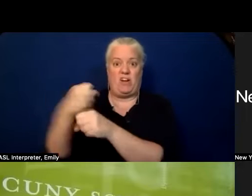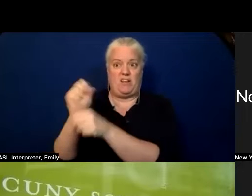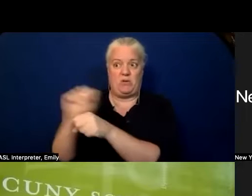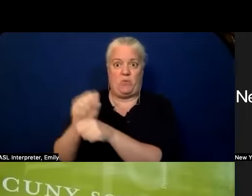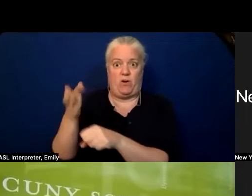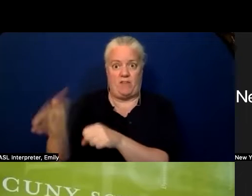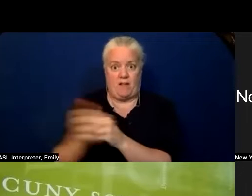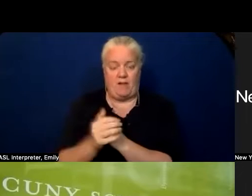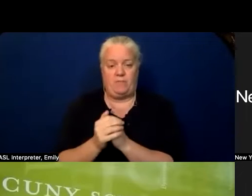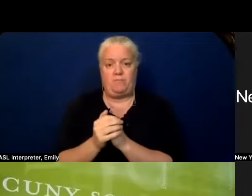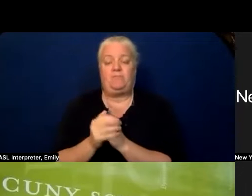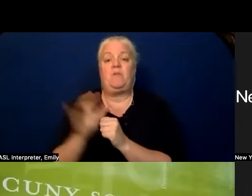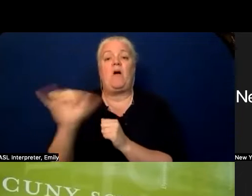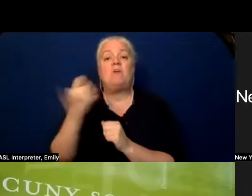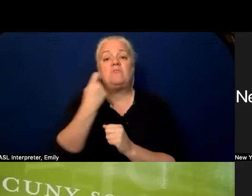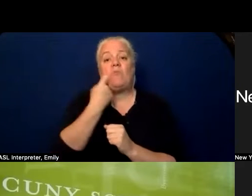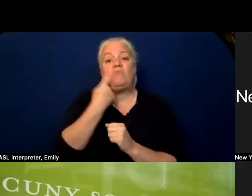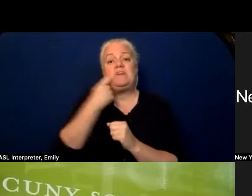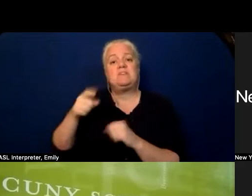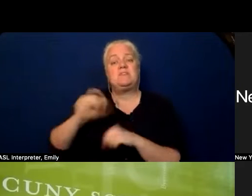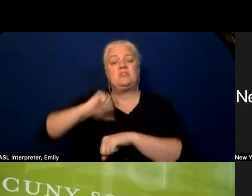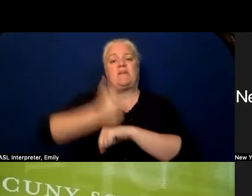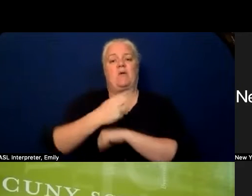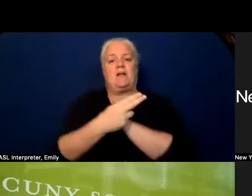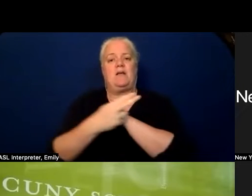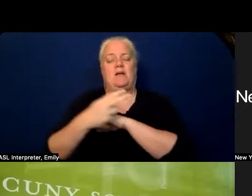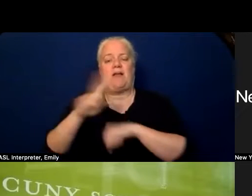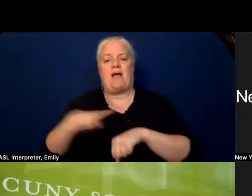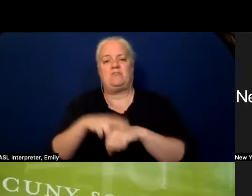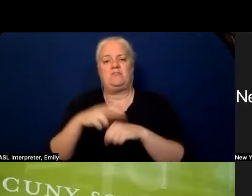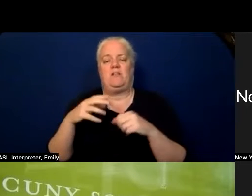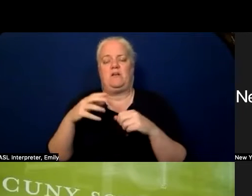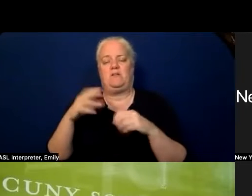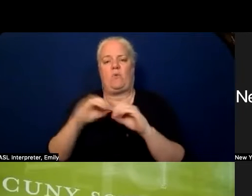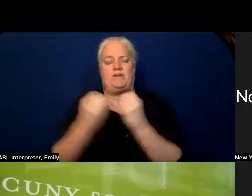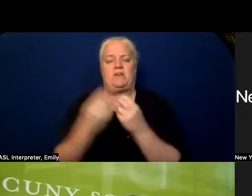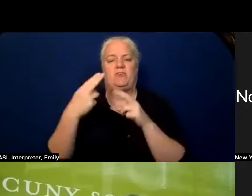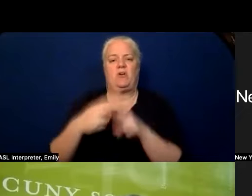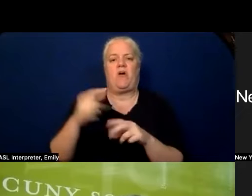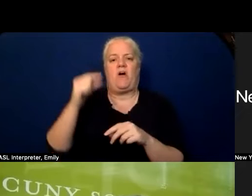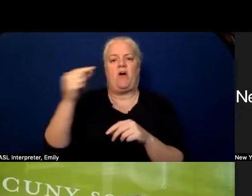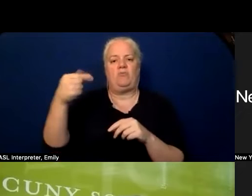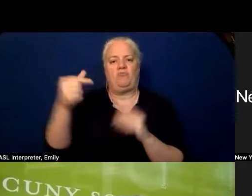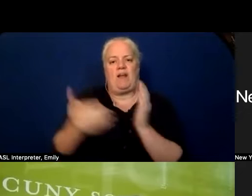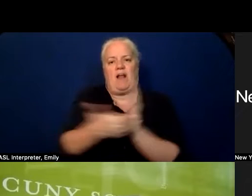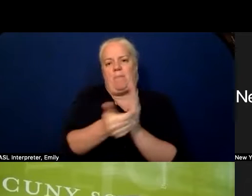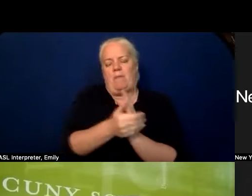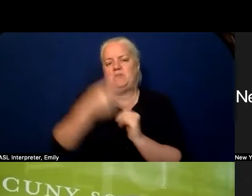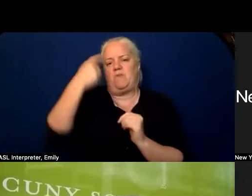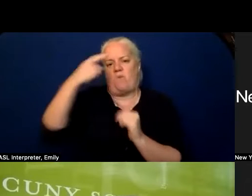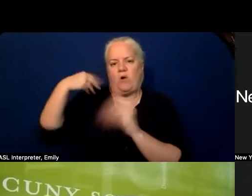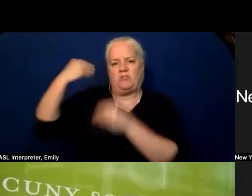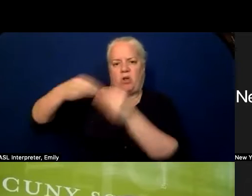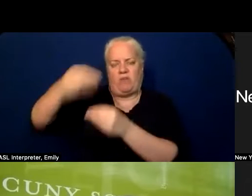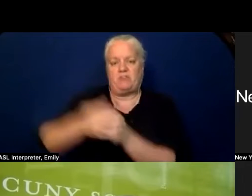role, in recent years, she's founded a national organization called Green Amendments for the Generations and authored 2 books entitled Green Amendment, all